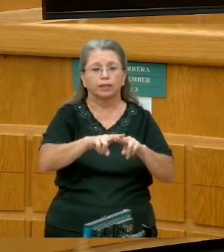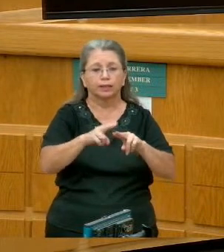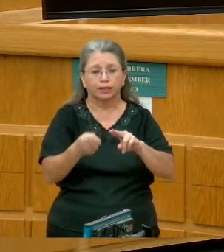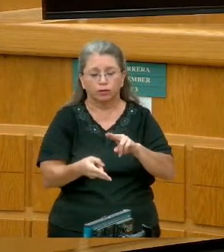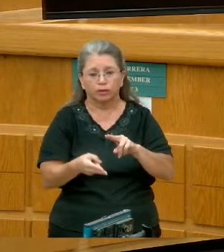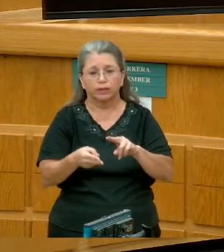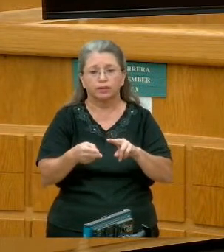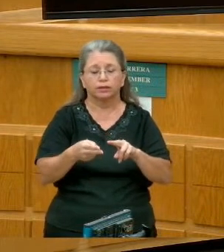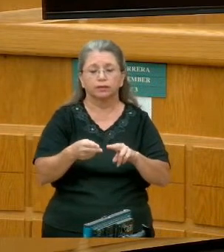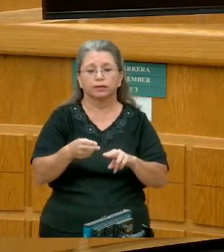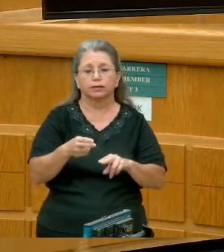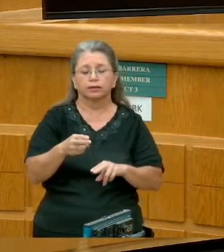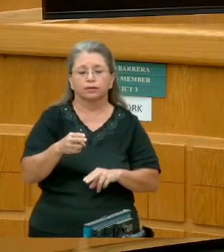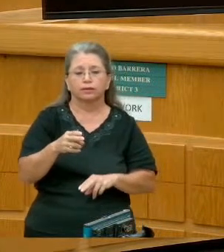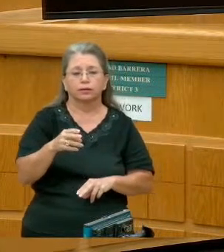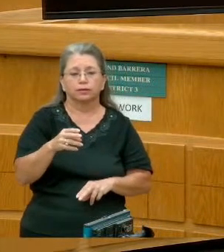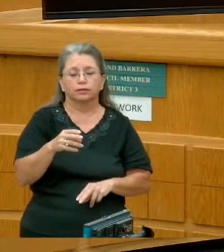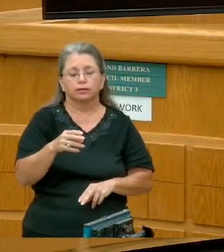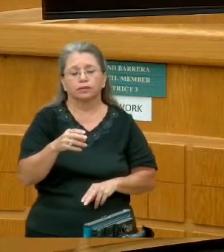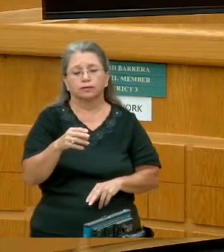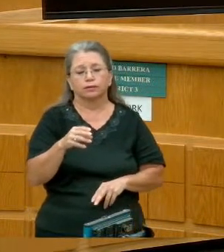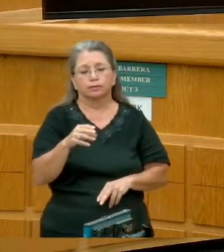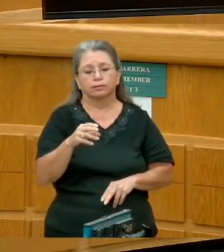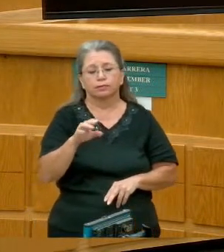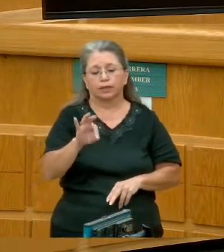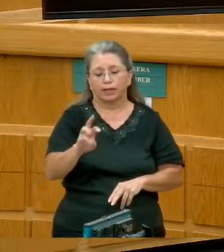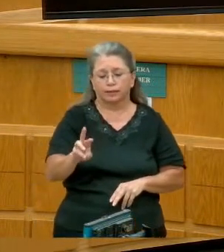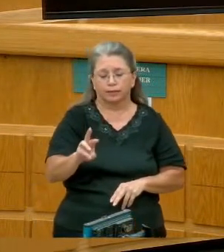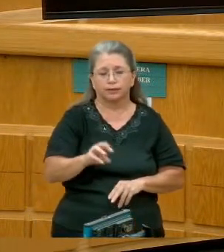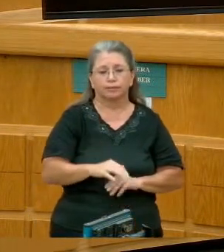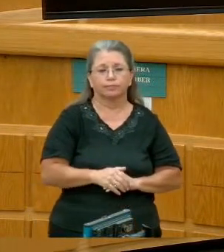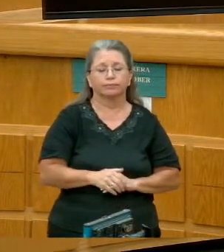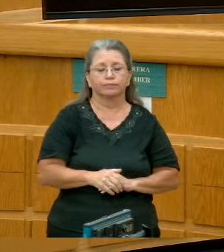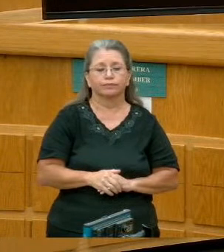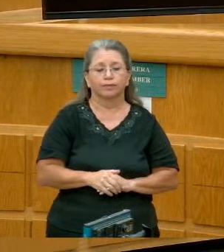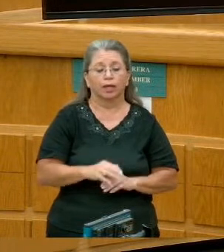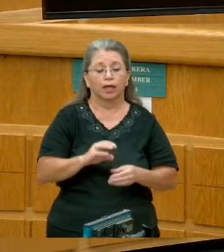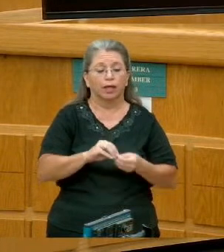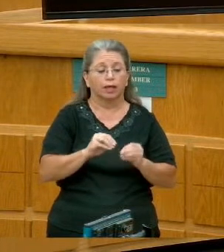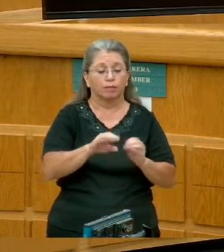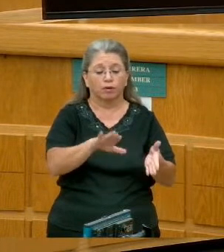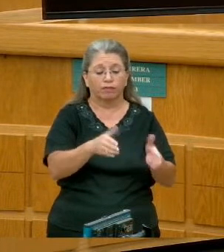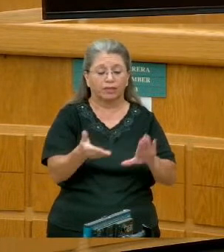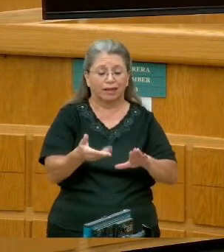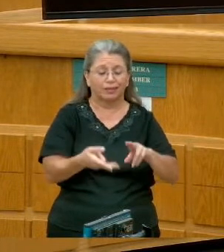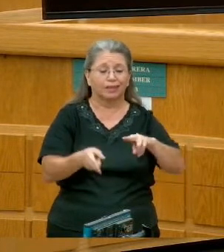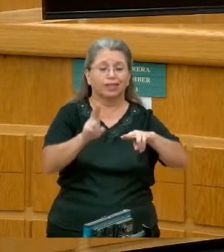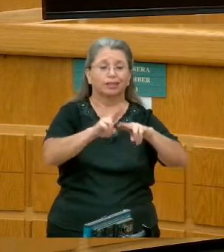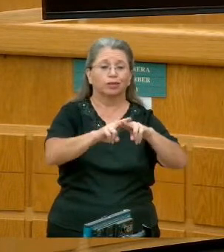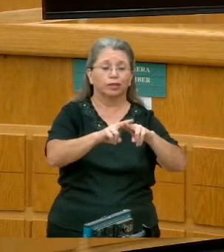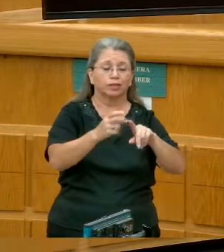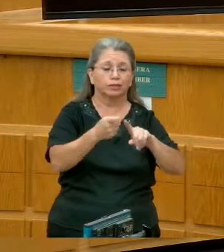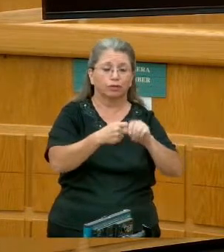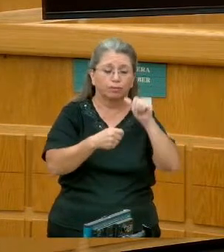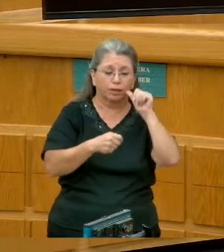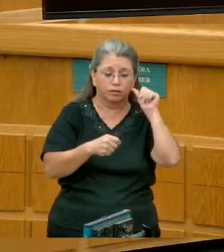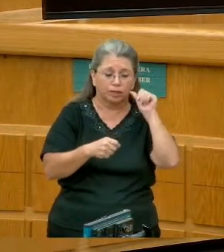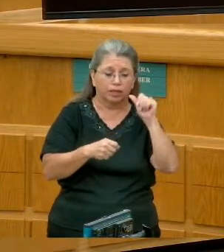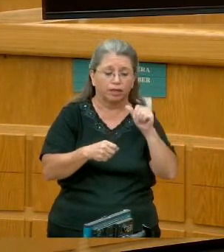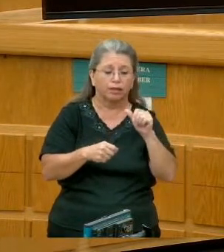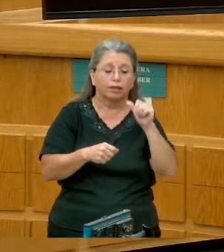down to 96. And then the number of deaths went up by 4 since yesterday. So yesterday